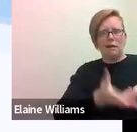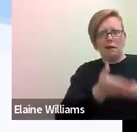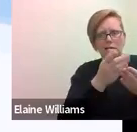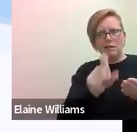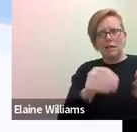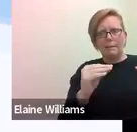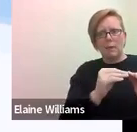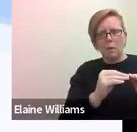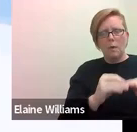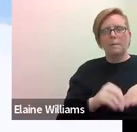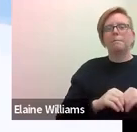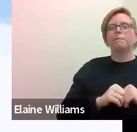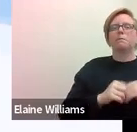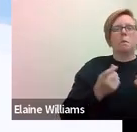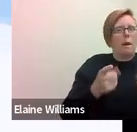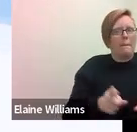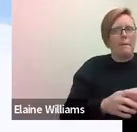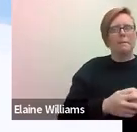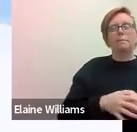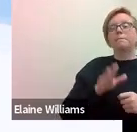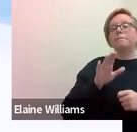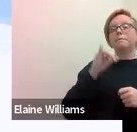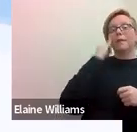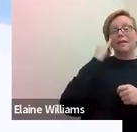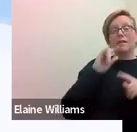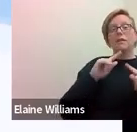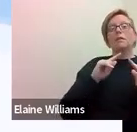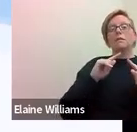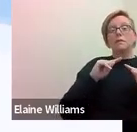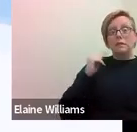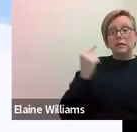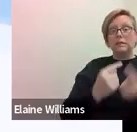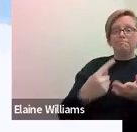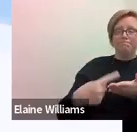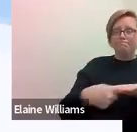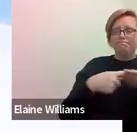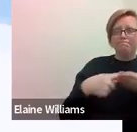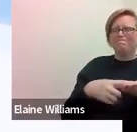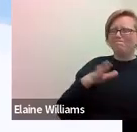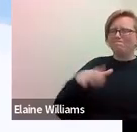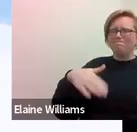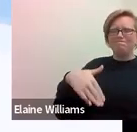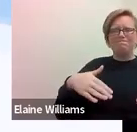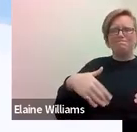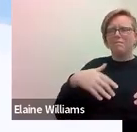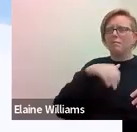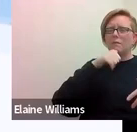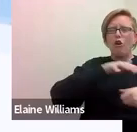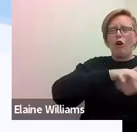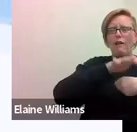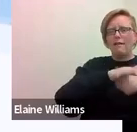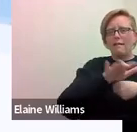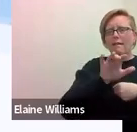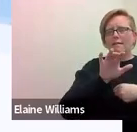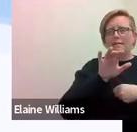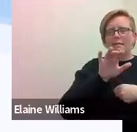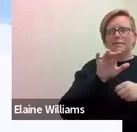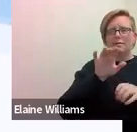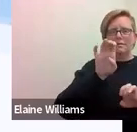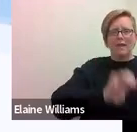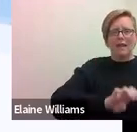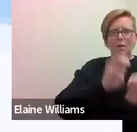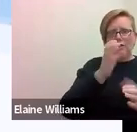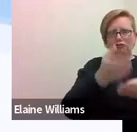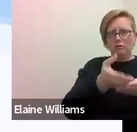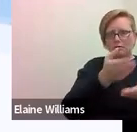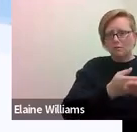that there is not sufficient evaluative information to address all the child's needs that result from the child's disability, the transition IEP team will